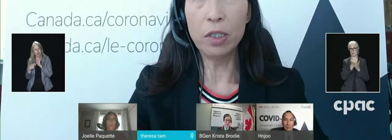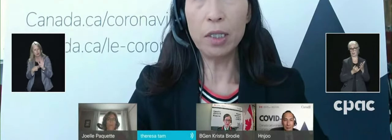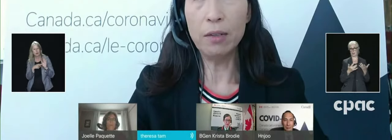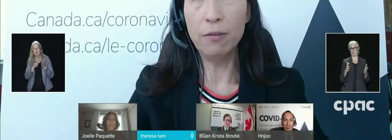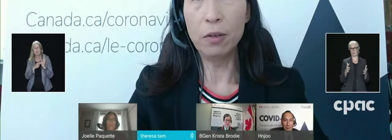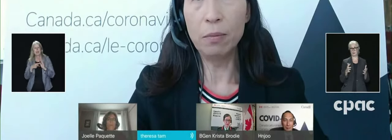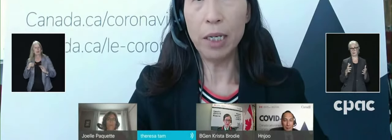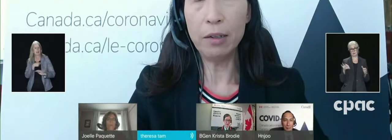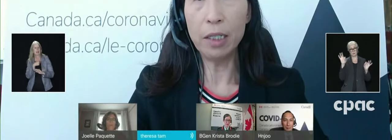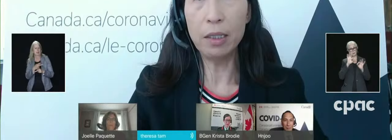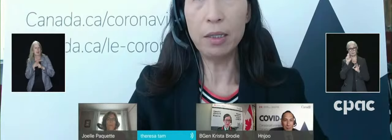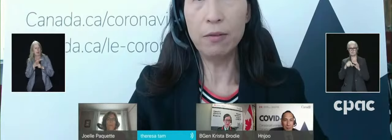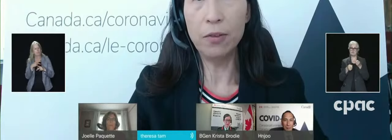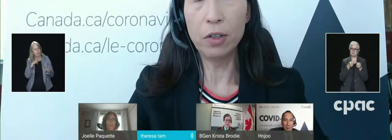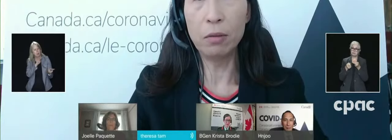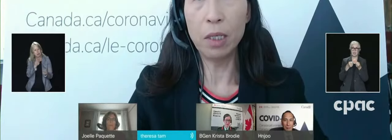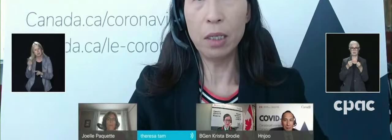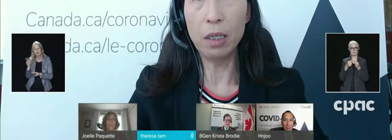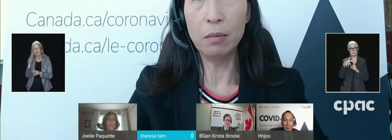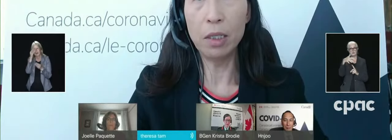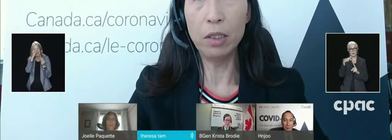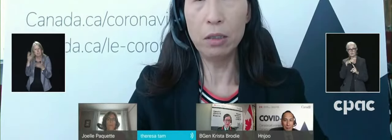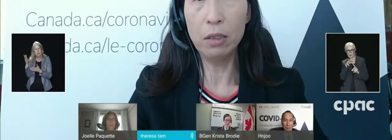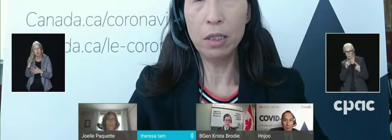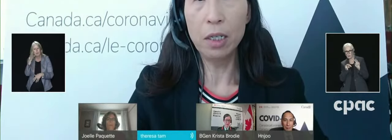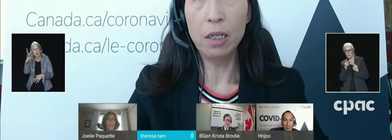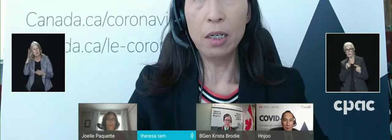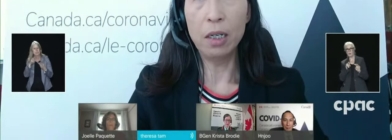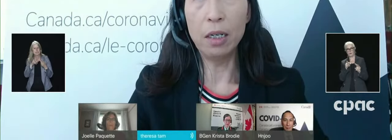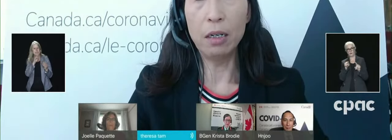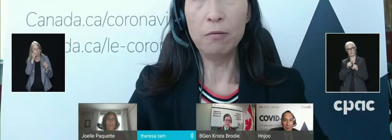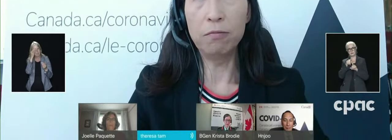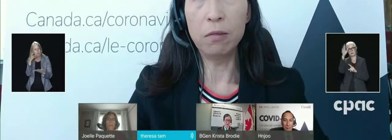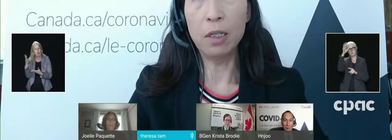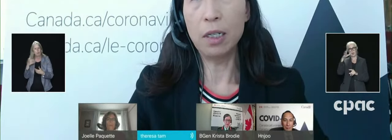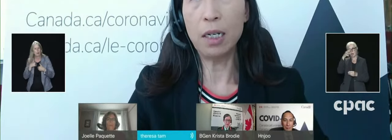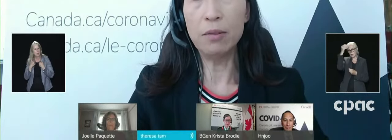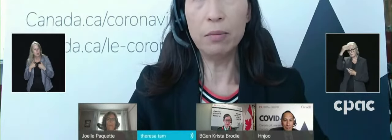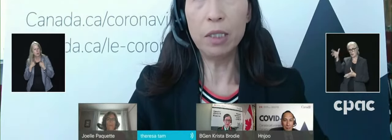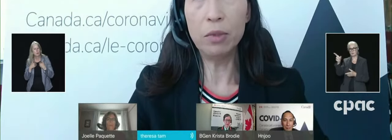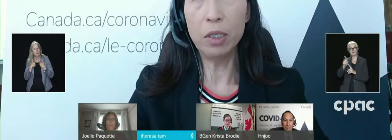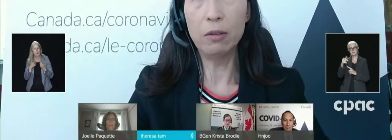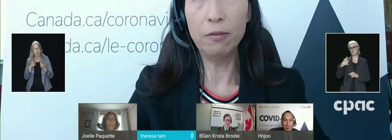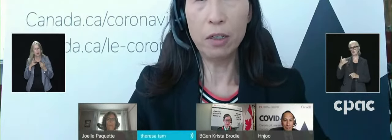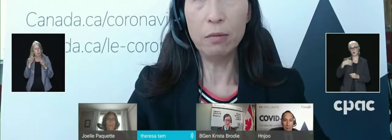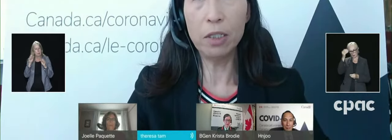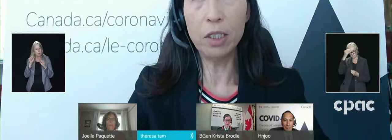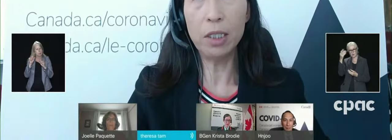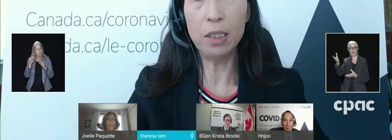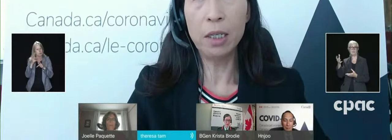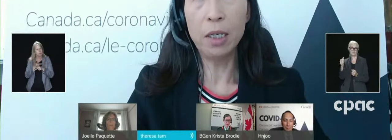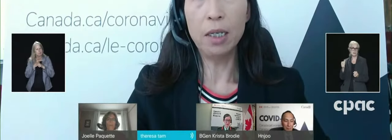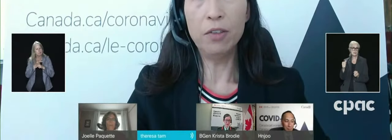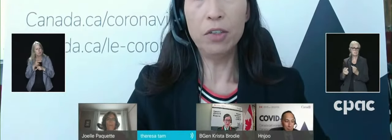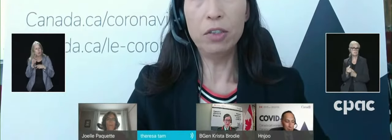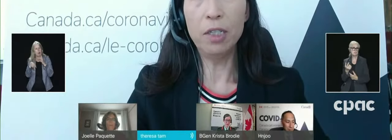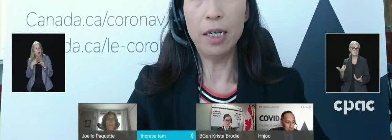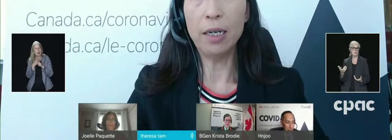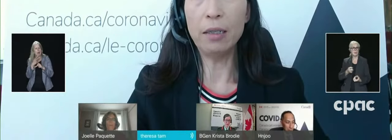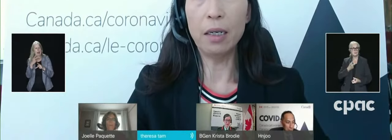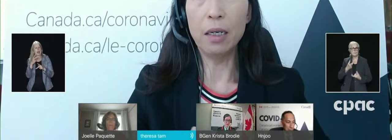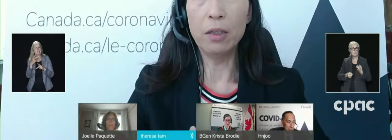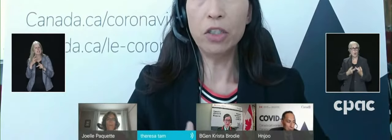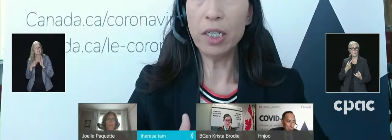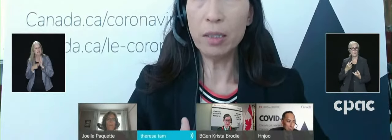of course, inform parents, inform the youth of the kind of symptoms to look for, which is if you